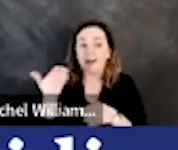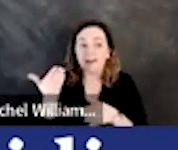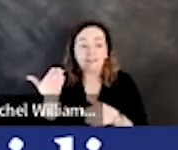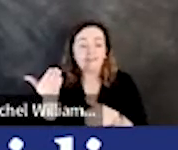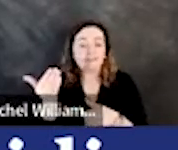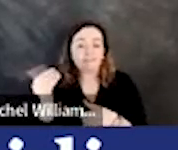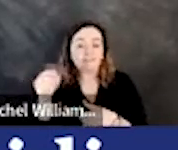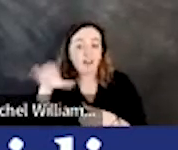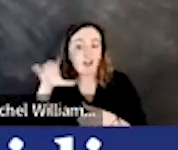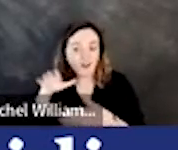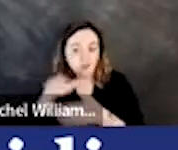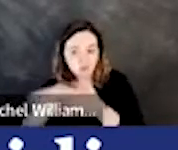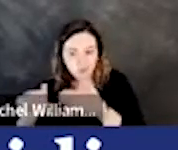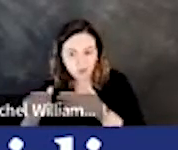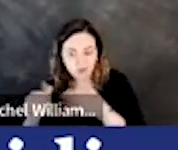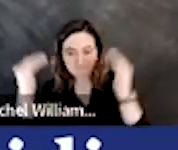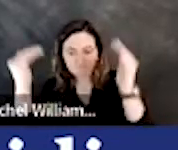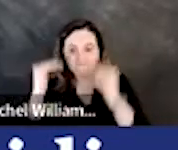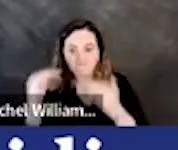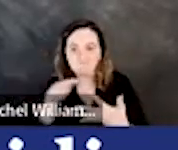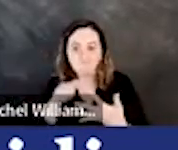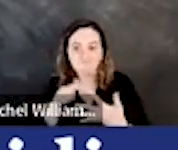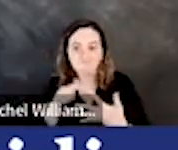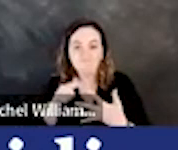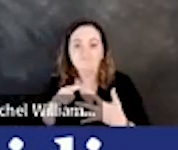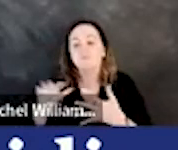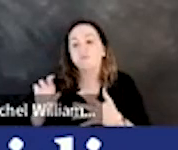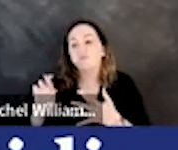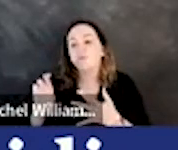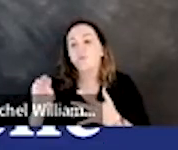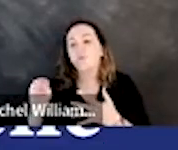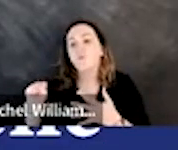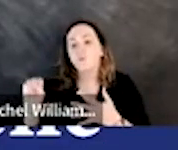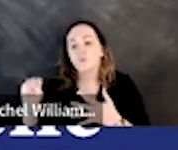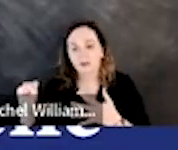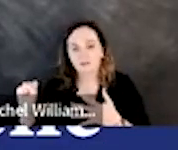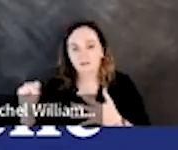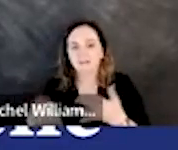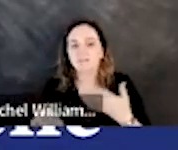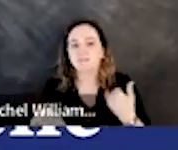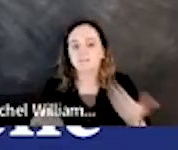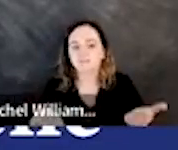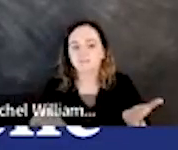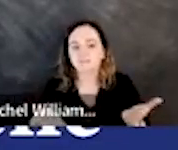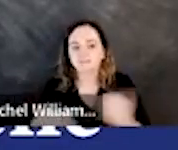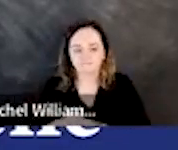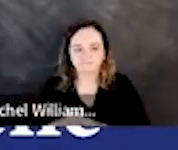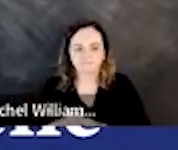$1,500. Our next awardee is Ross Emile.